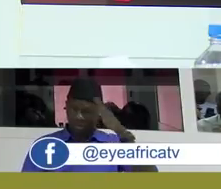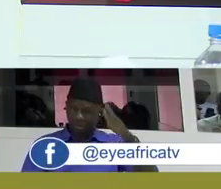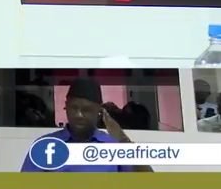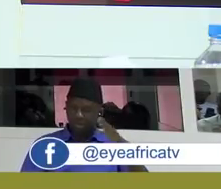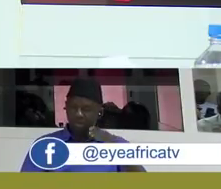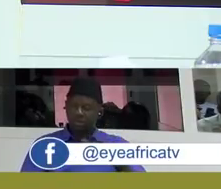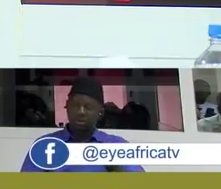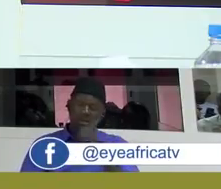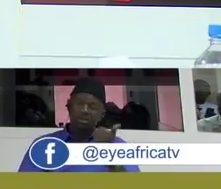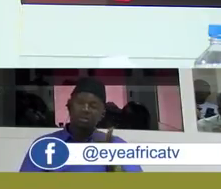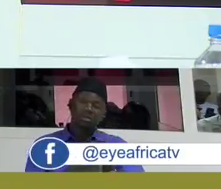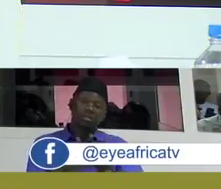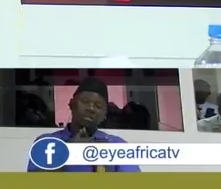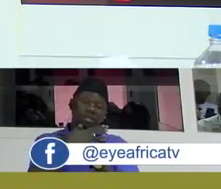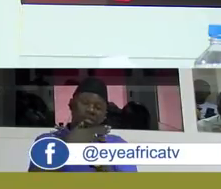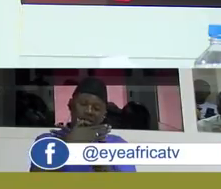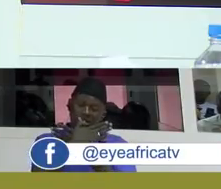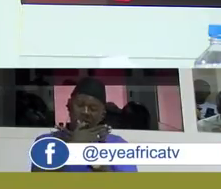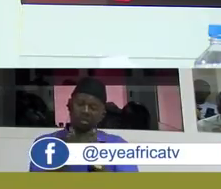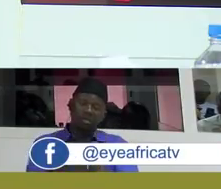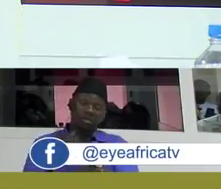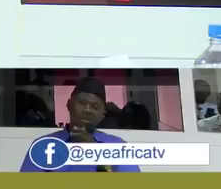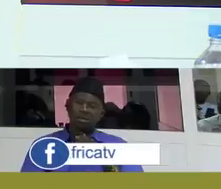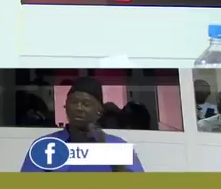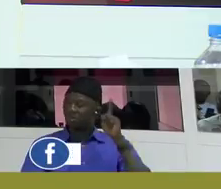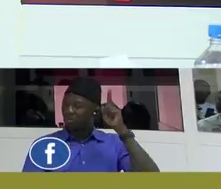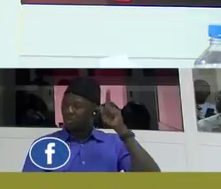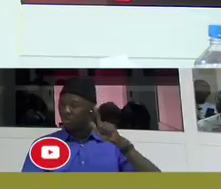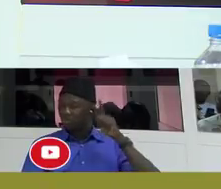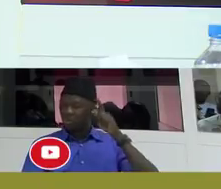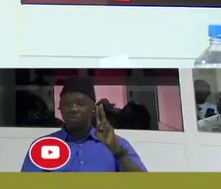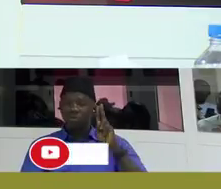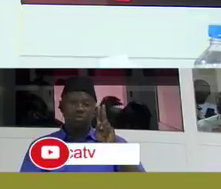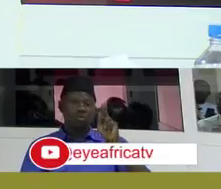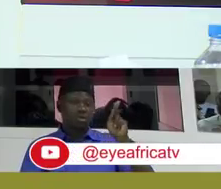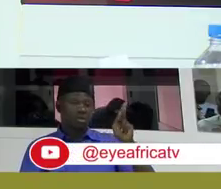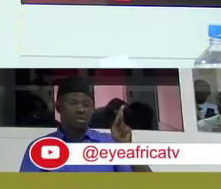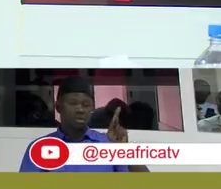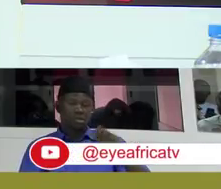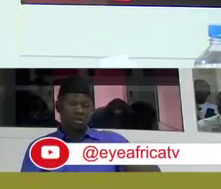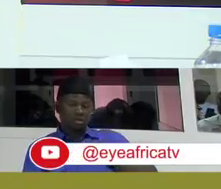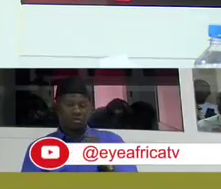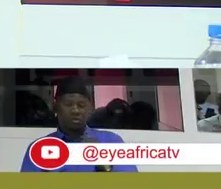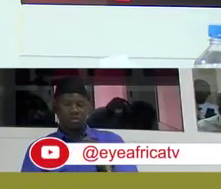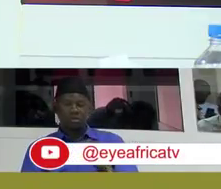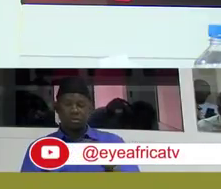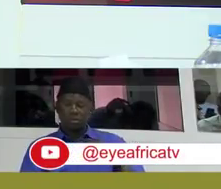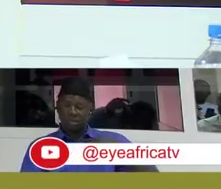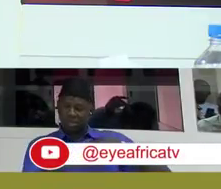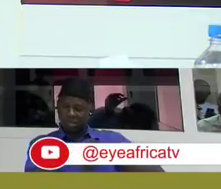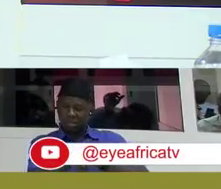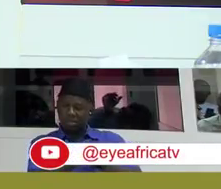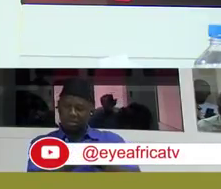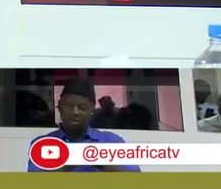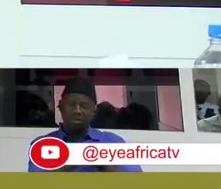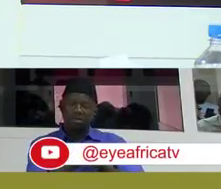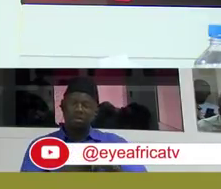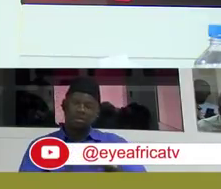And Canada and UK refuse him entry. And Gambia honors